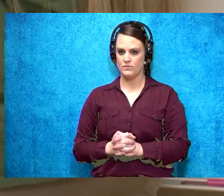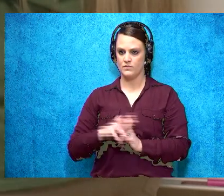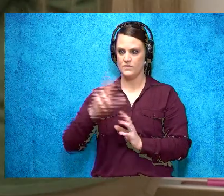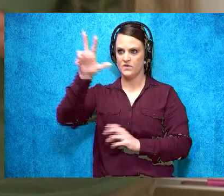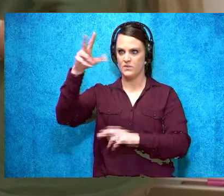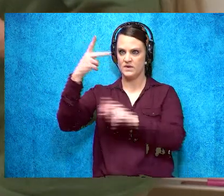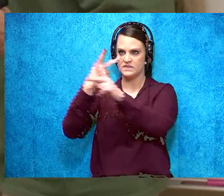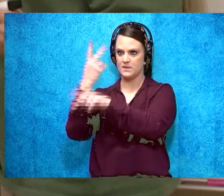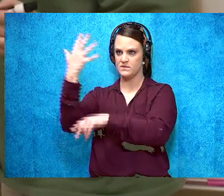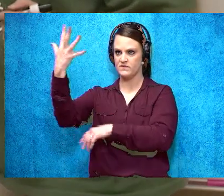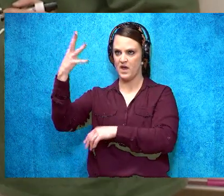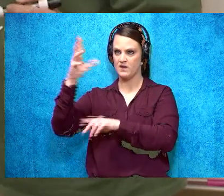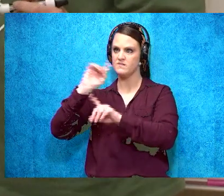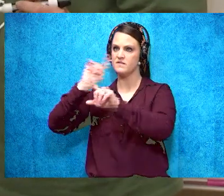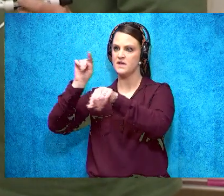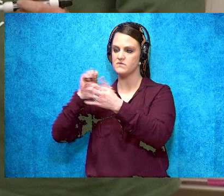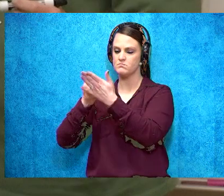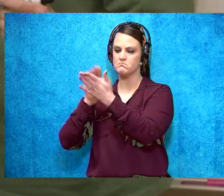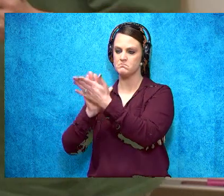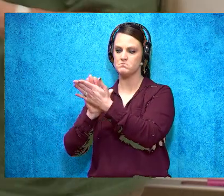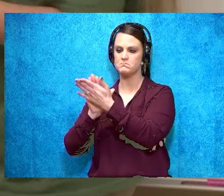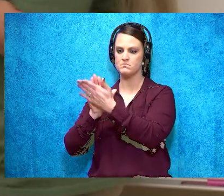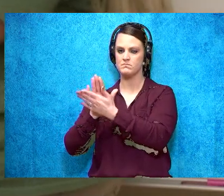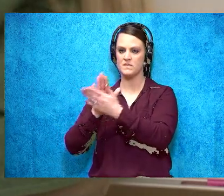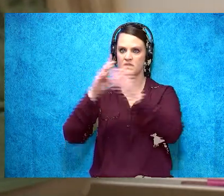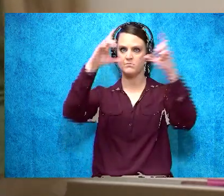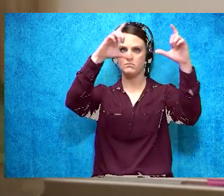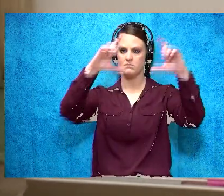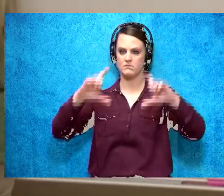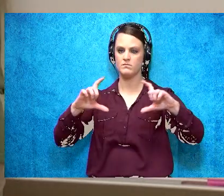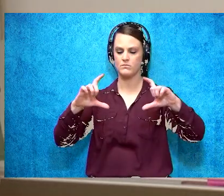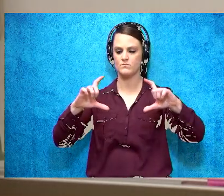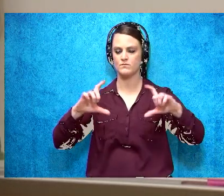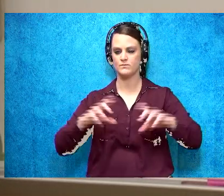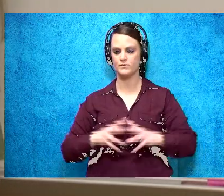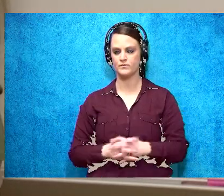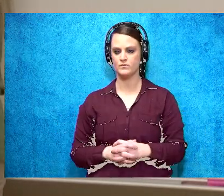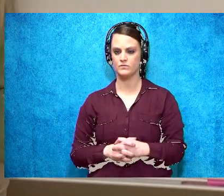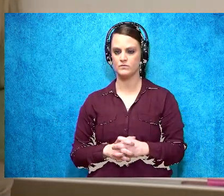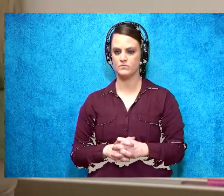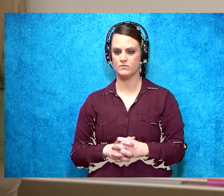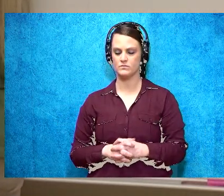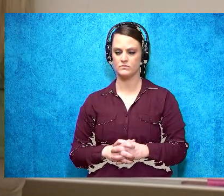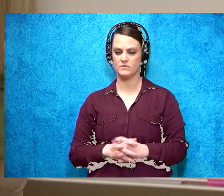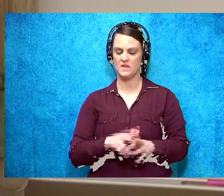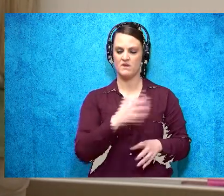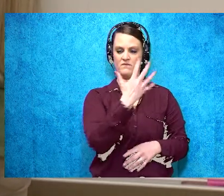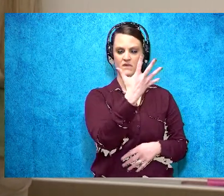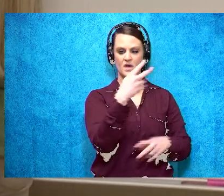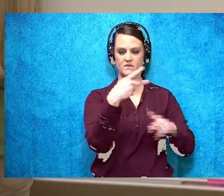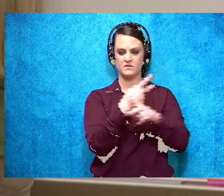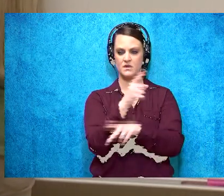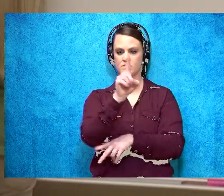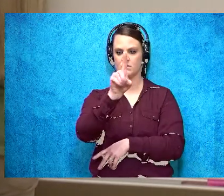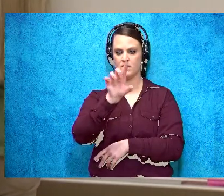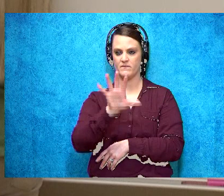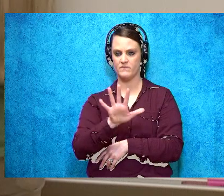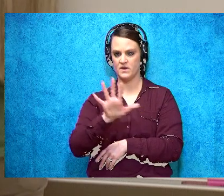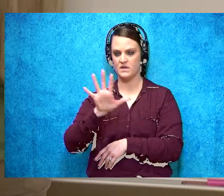here. Then I'm going to bring everything else down. 5 times